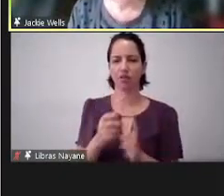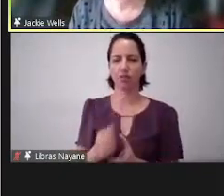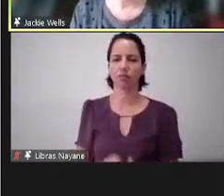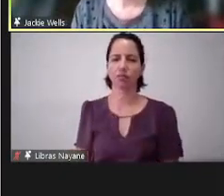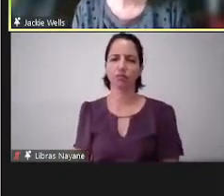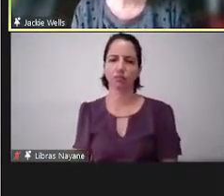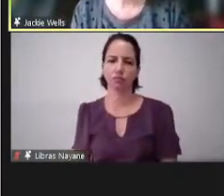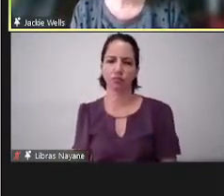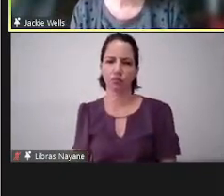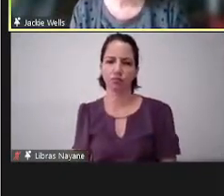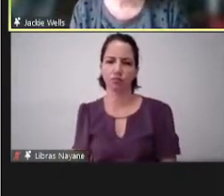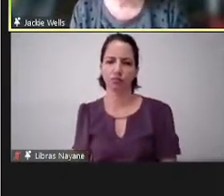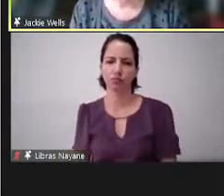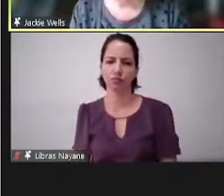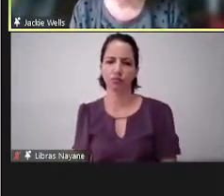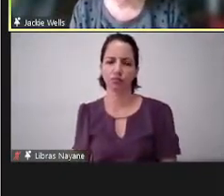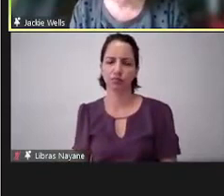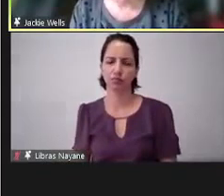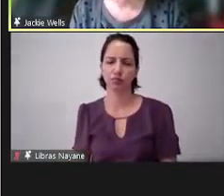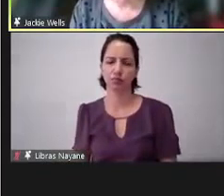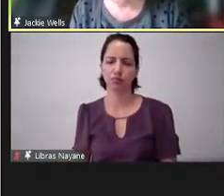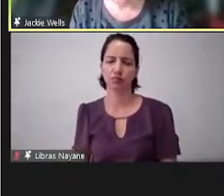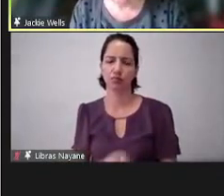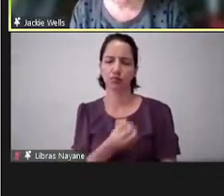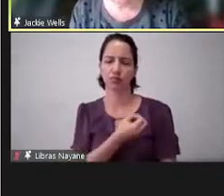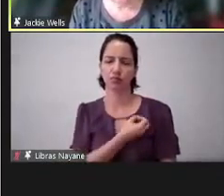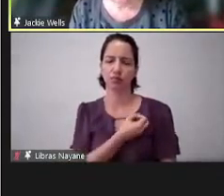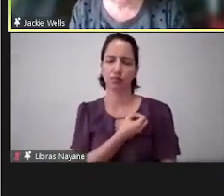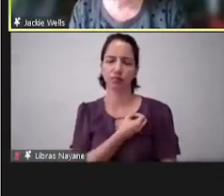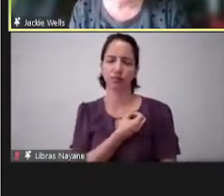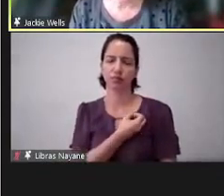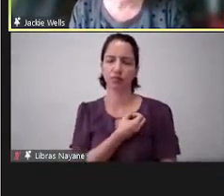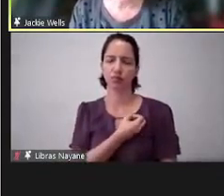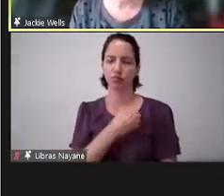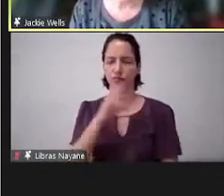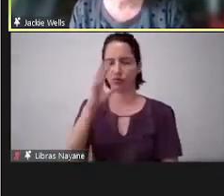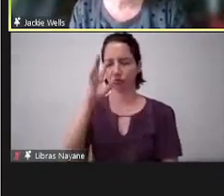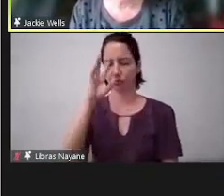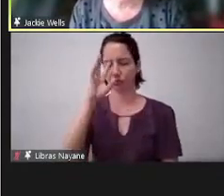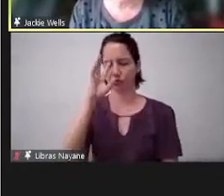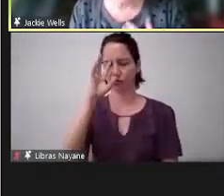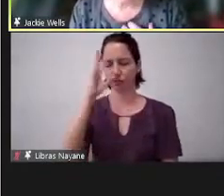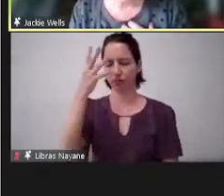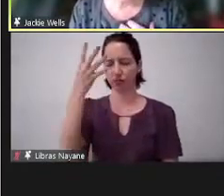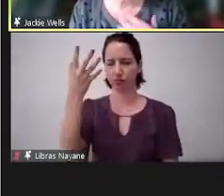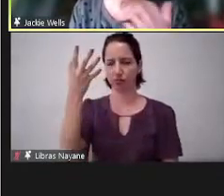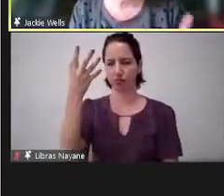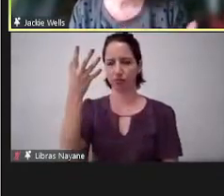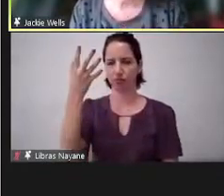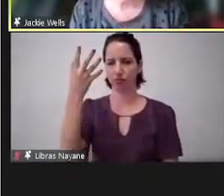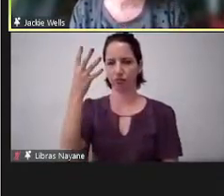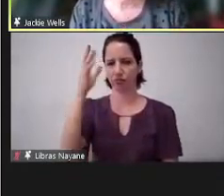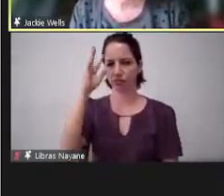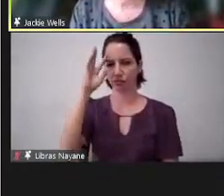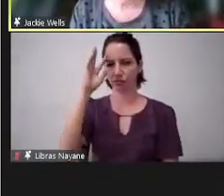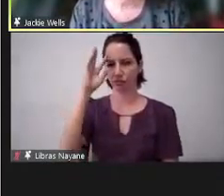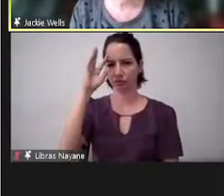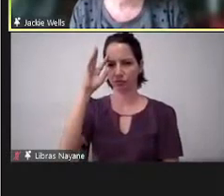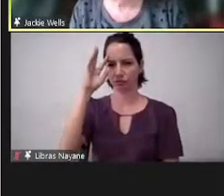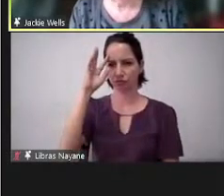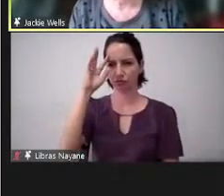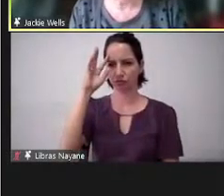A number of different solutions were explored, including those listed here. So we considered a change